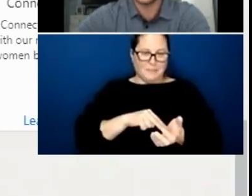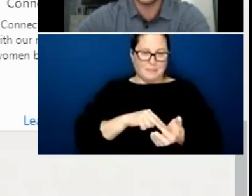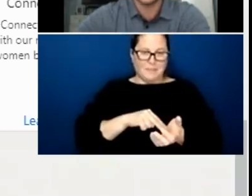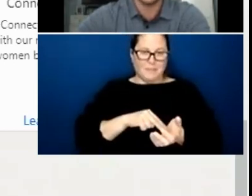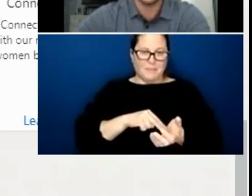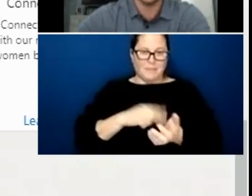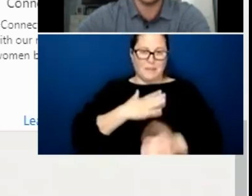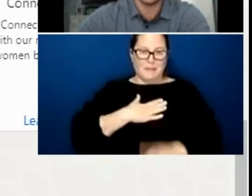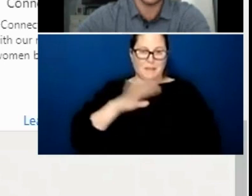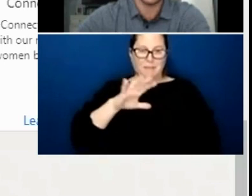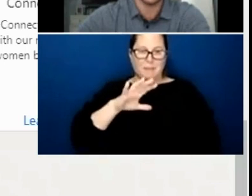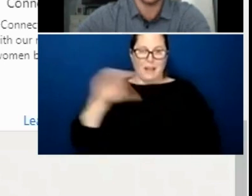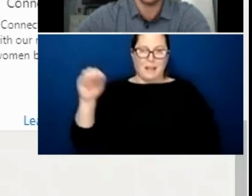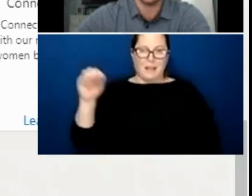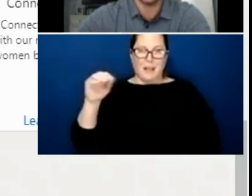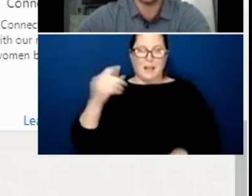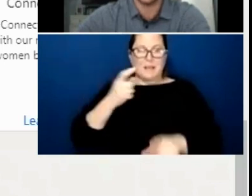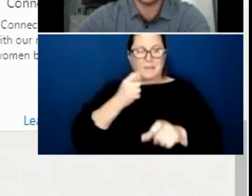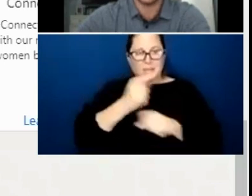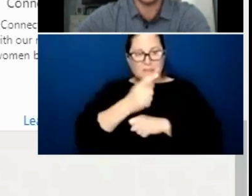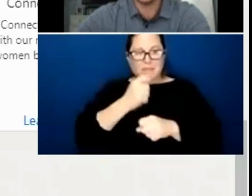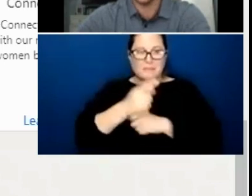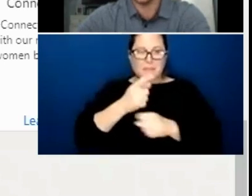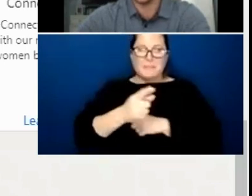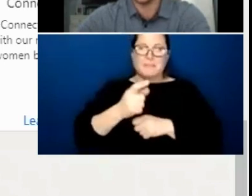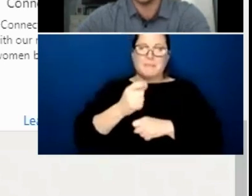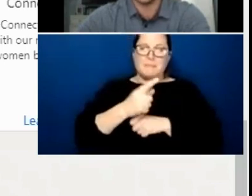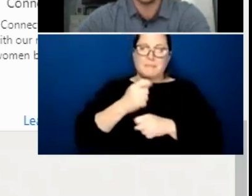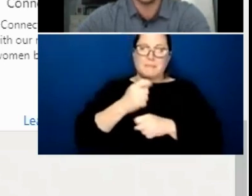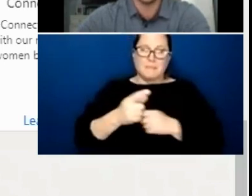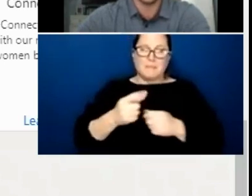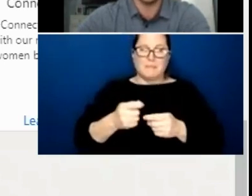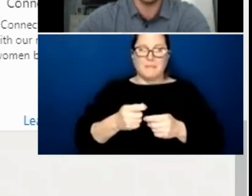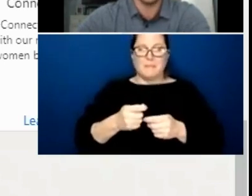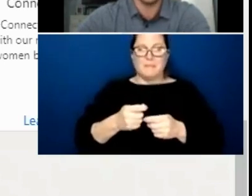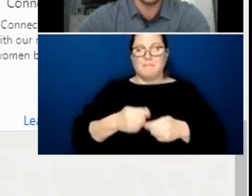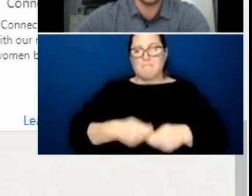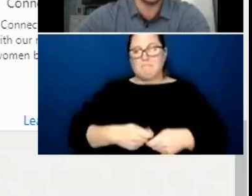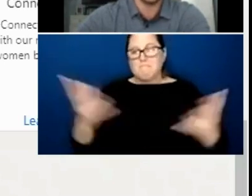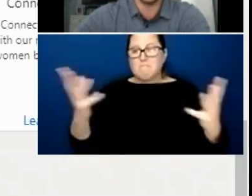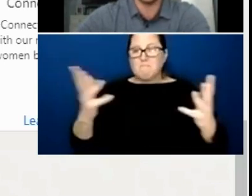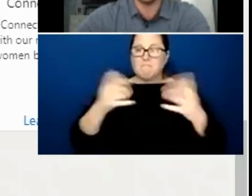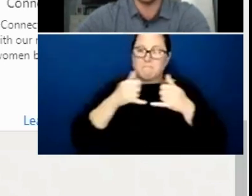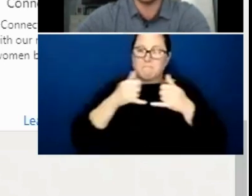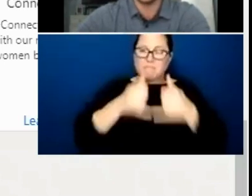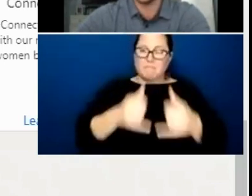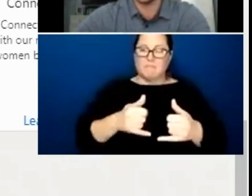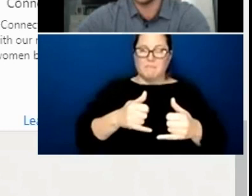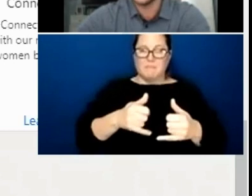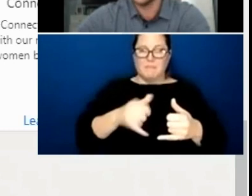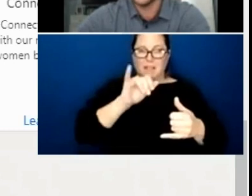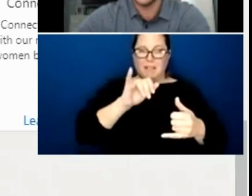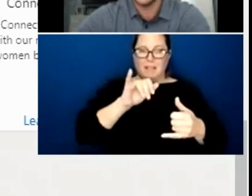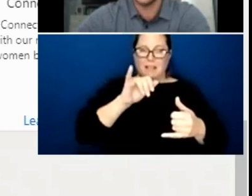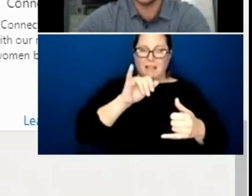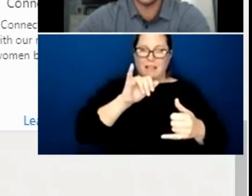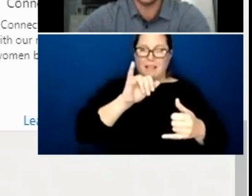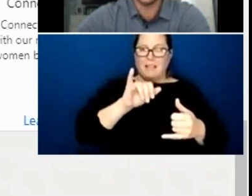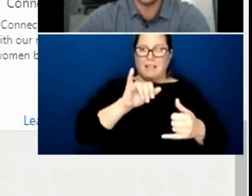I work for, Centera, hands out these awards for certain individuals, and I won the award for the new